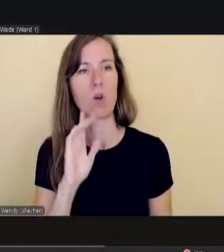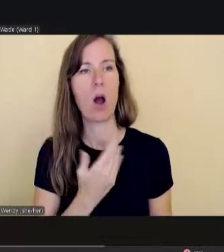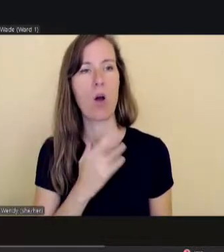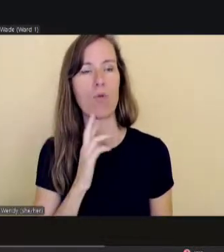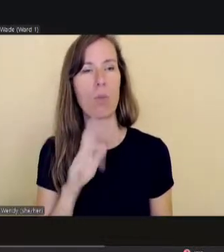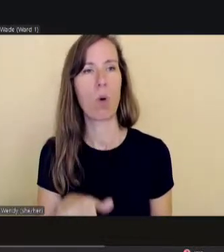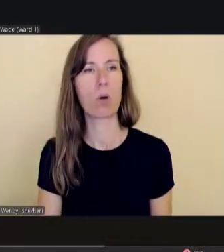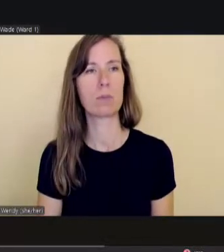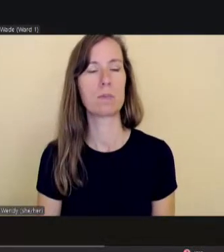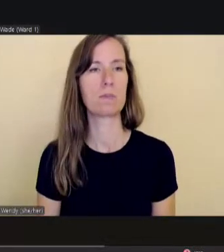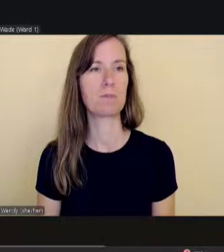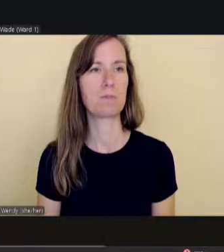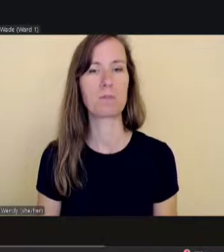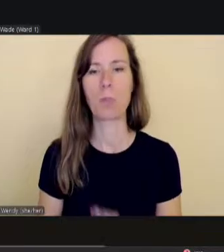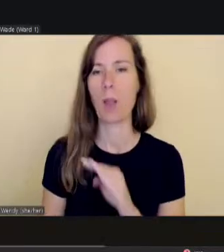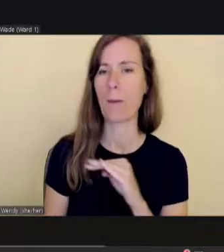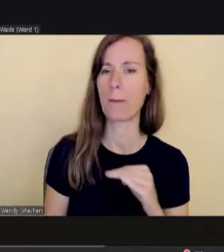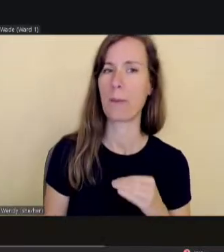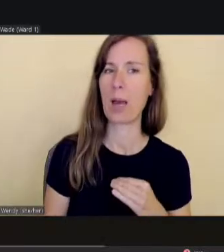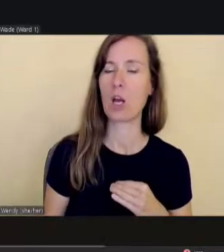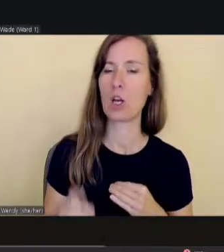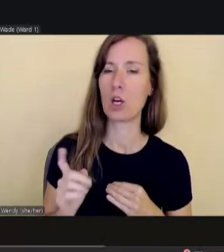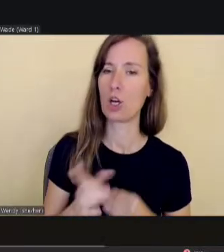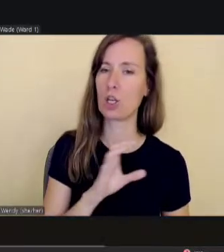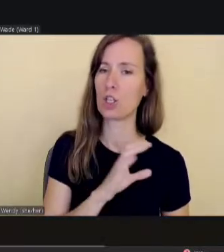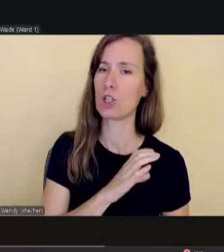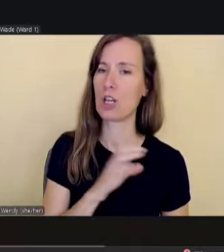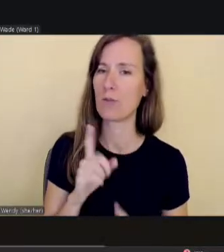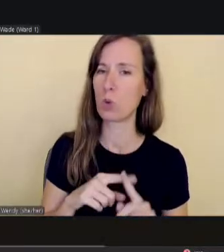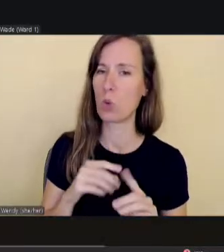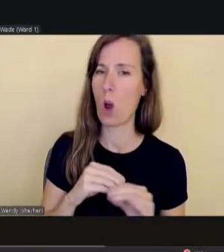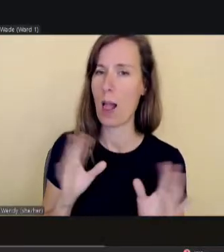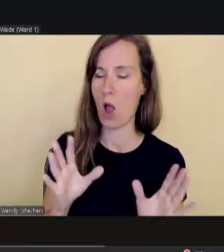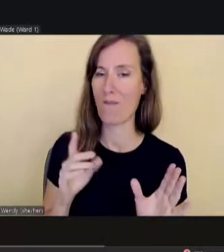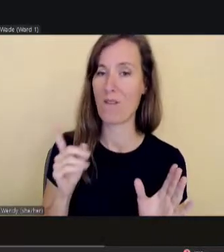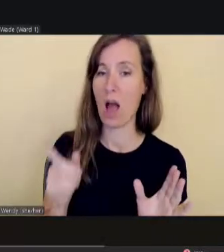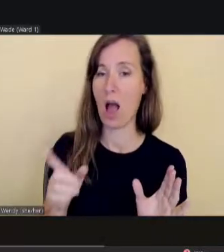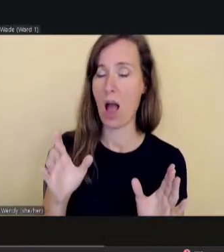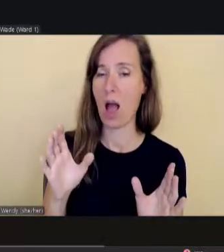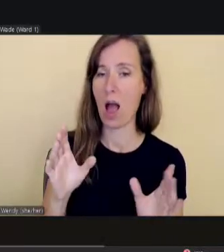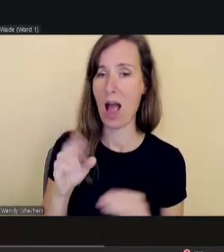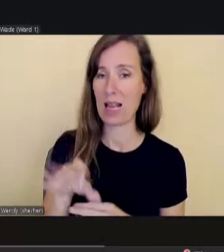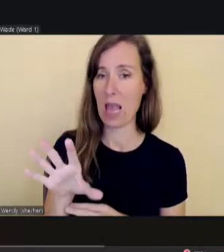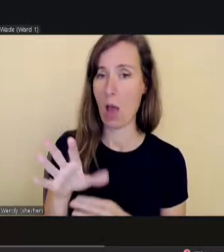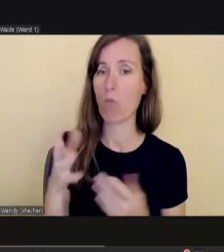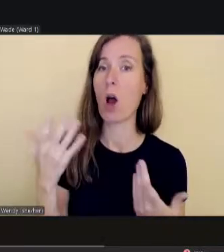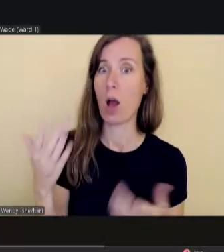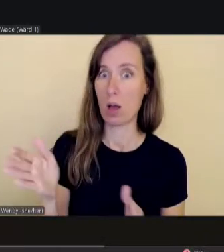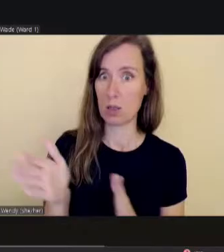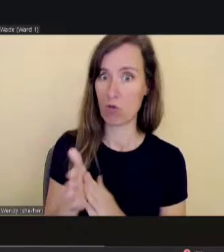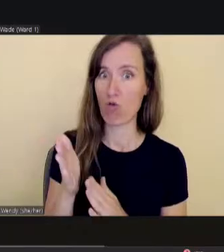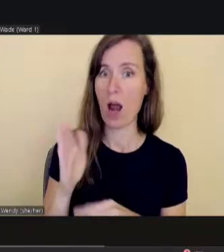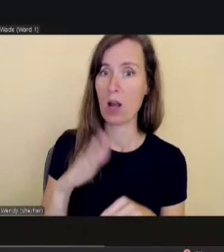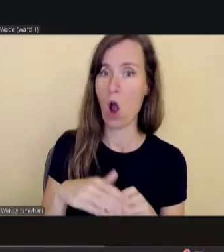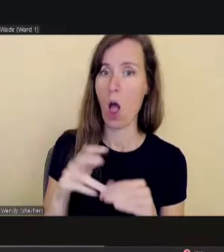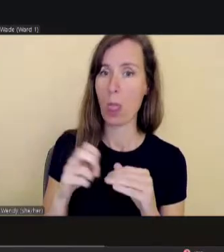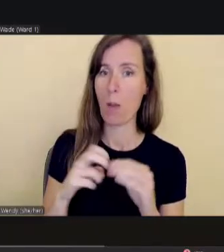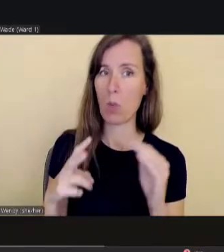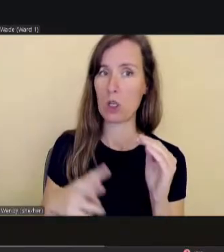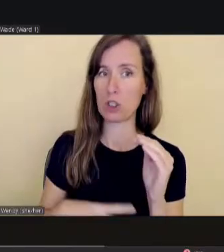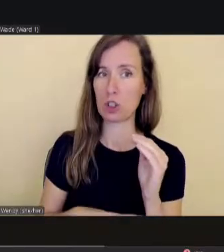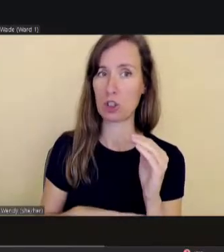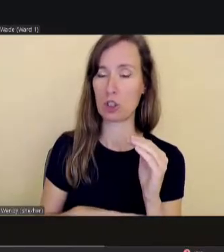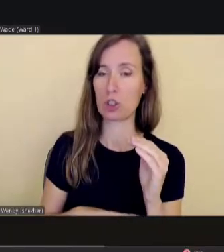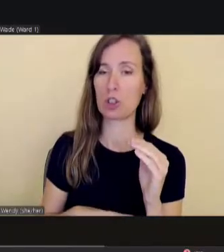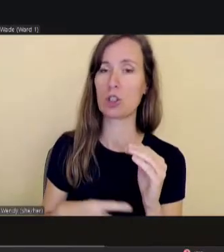Acting Chief, just to clarify, the camera is up and running on the bridge, and we